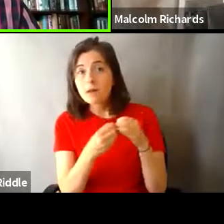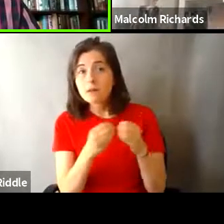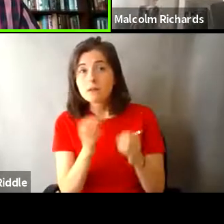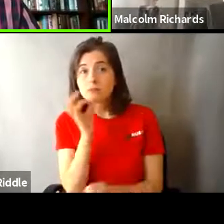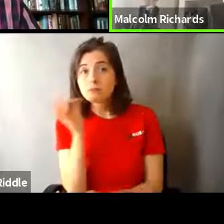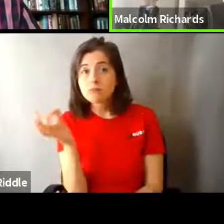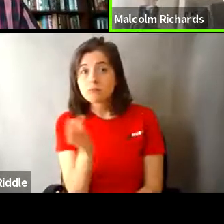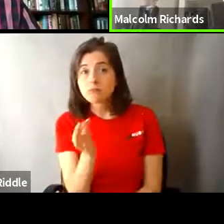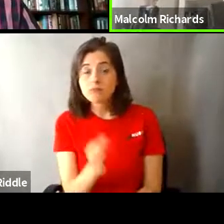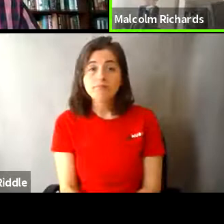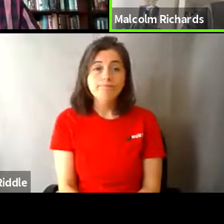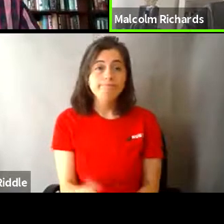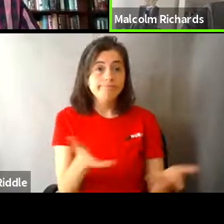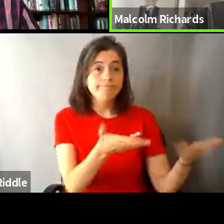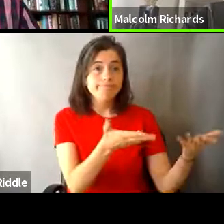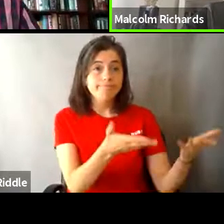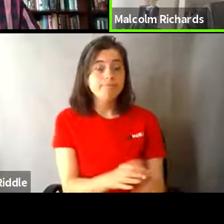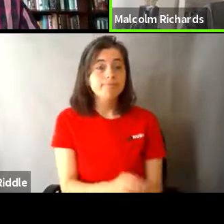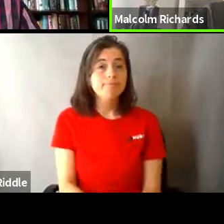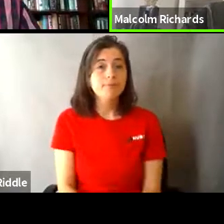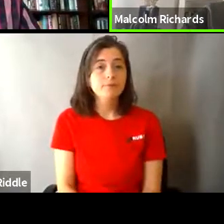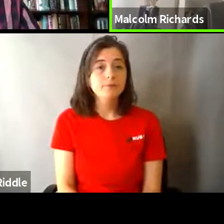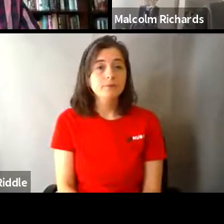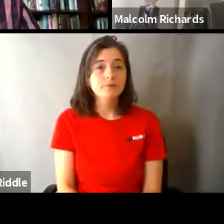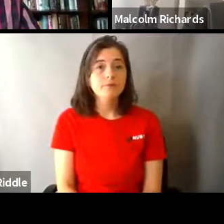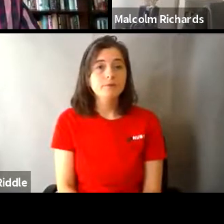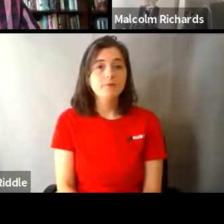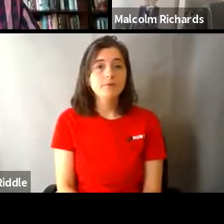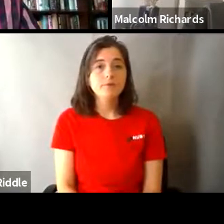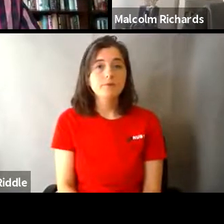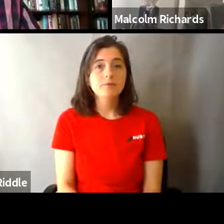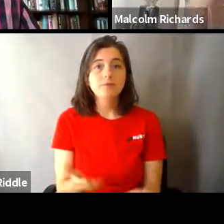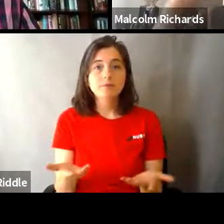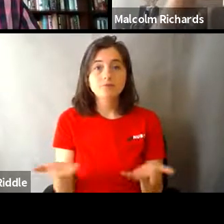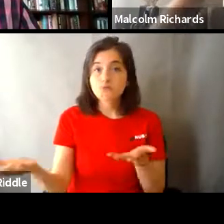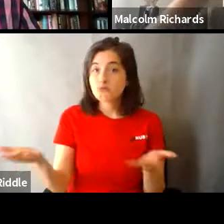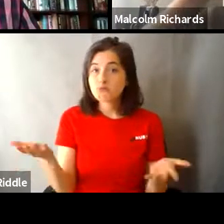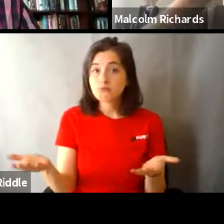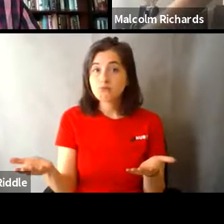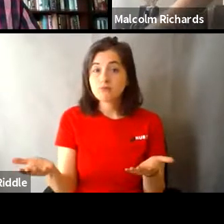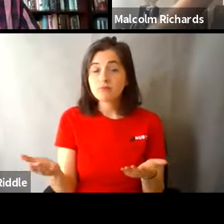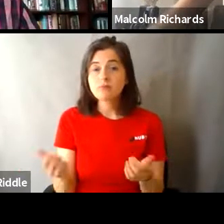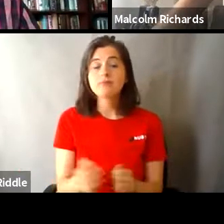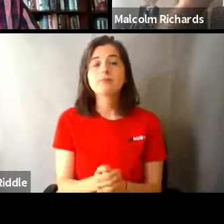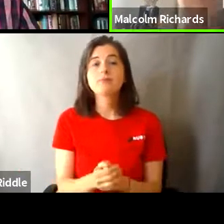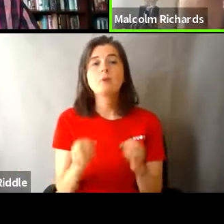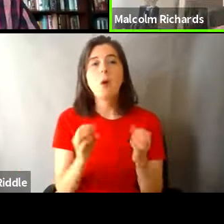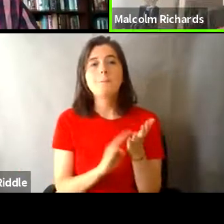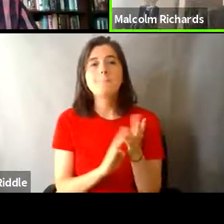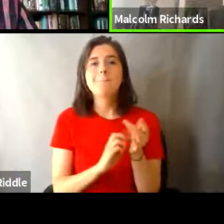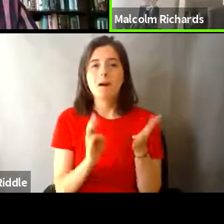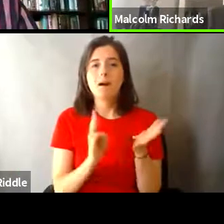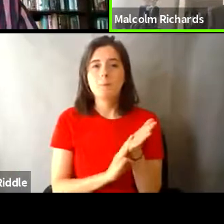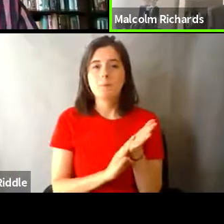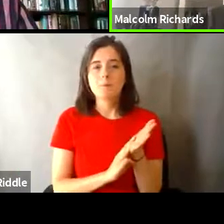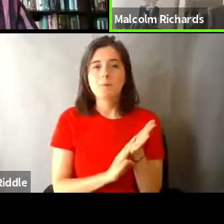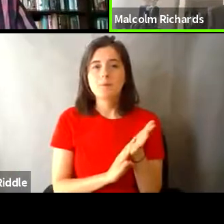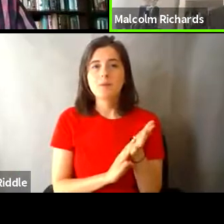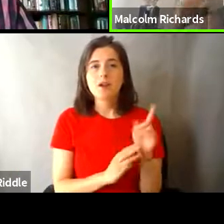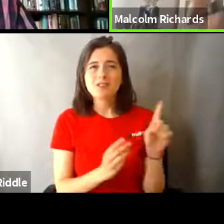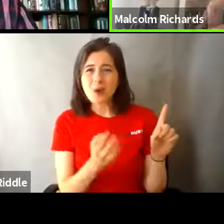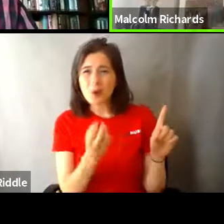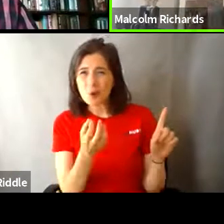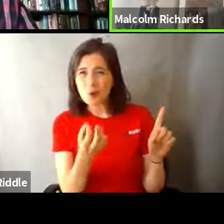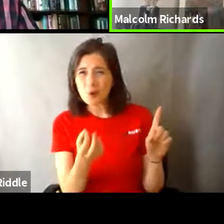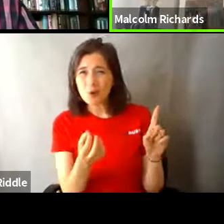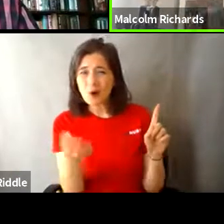Do you want to go, Bernard? Sorry, Malcolm, go on. I was going to ask for a reminder of